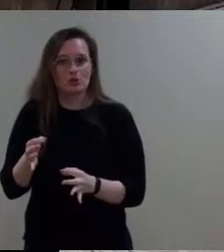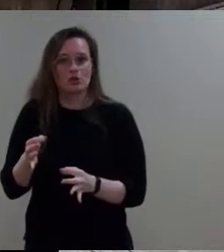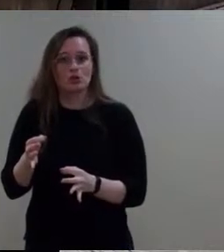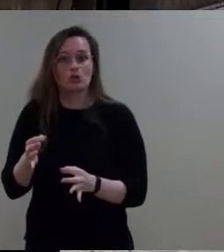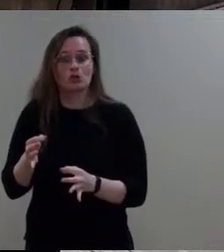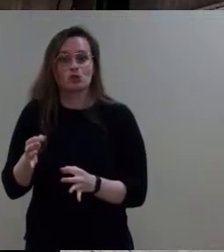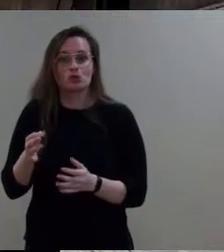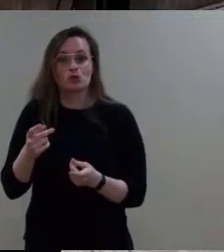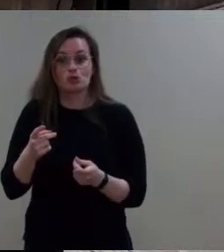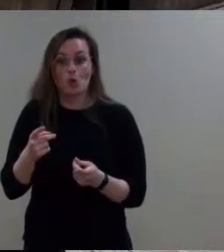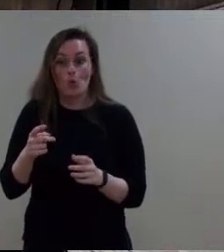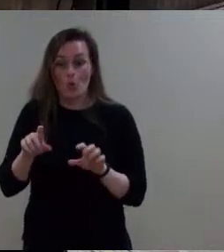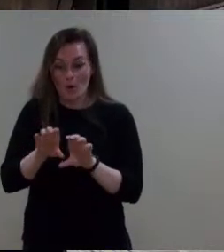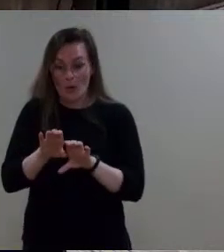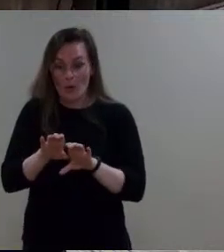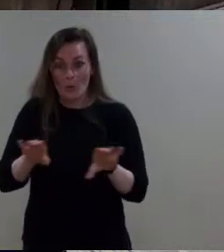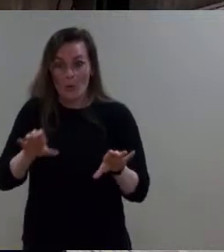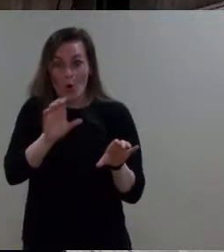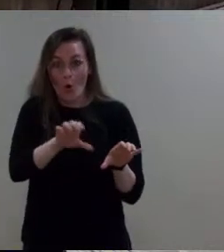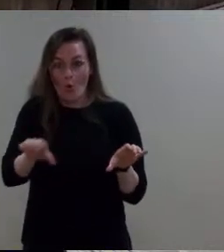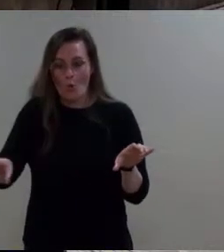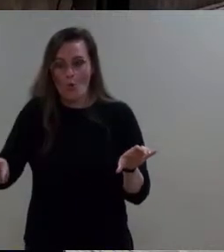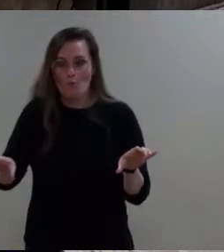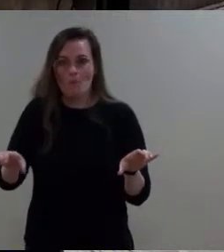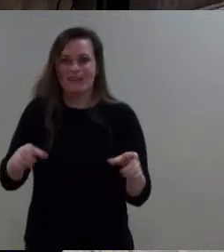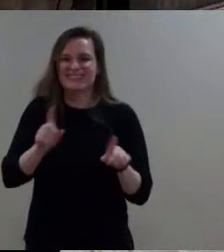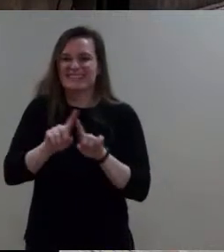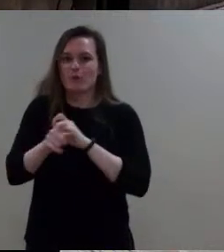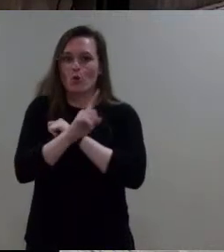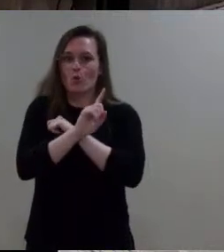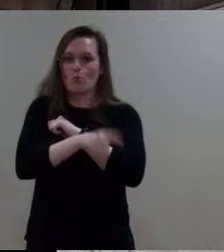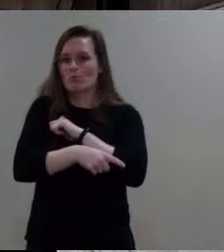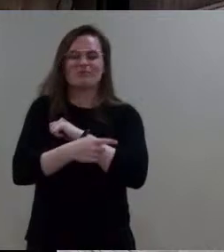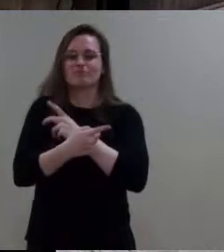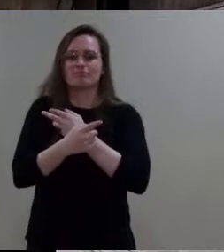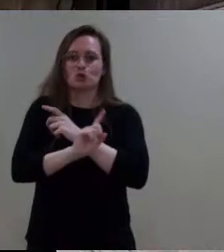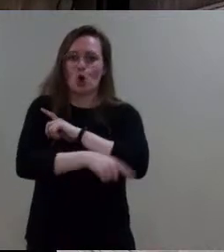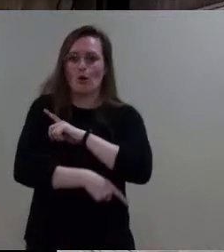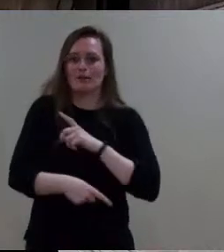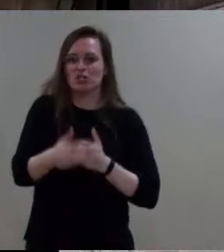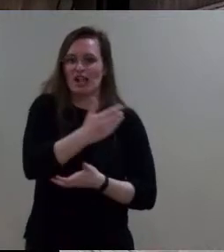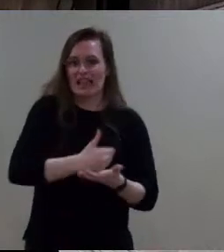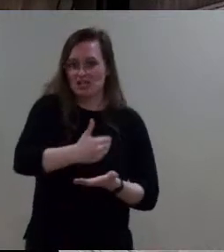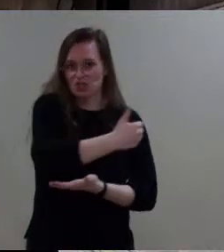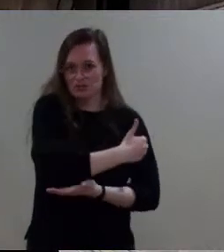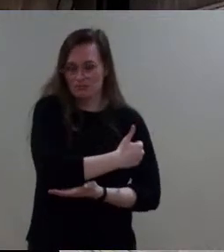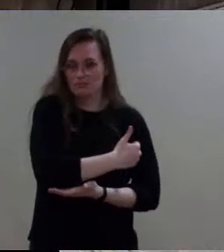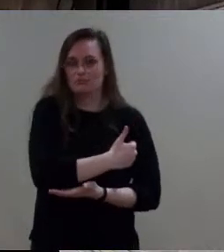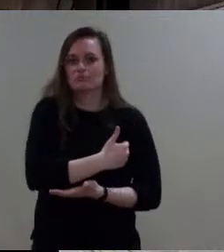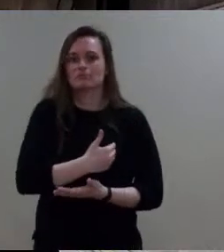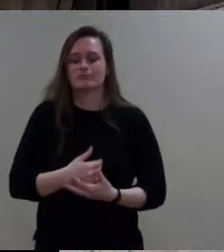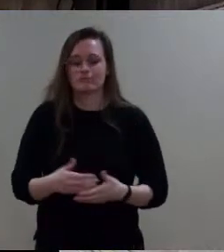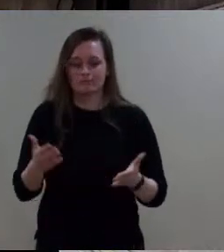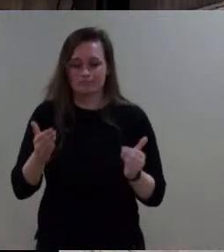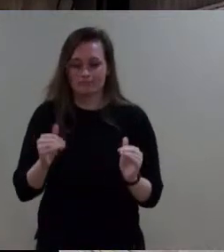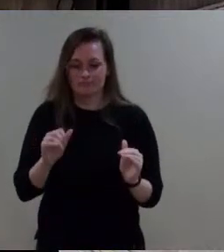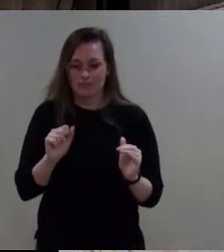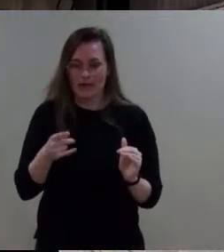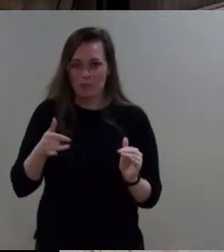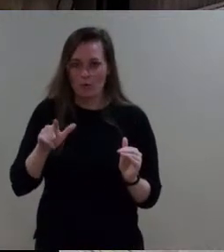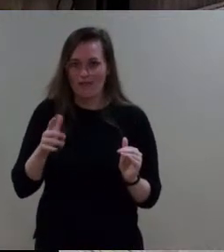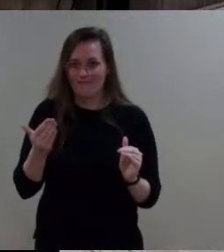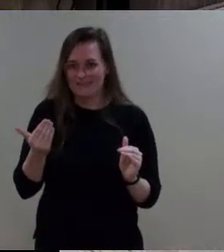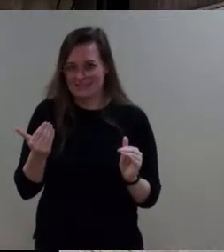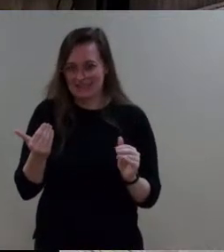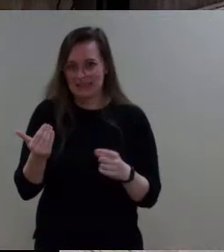collection of source separated solid waste contract was awarded. April 15th, I